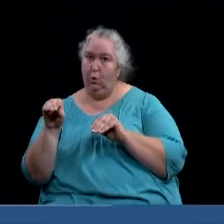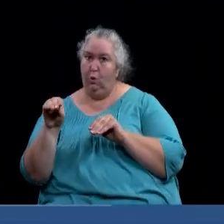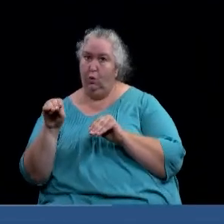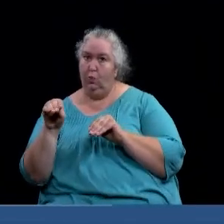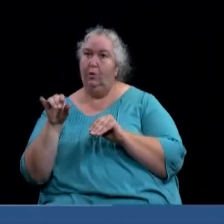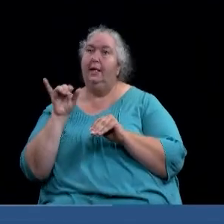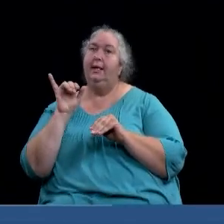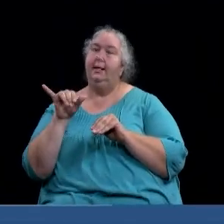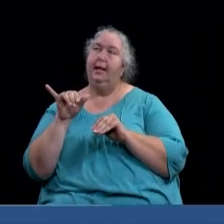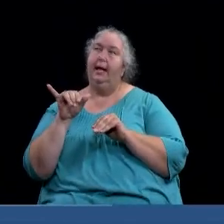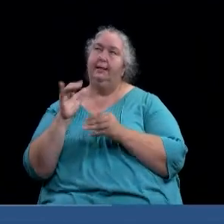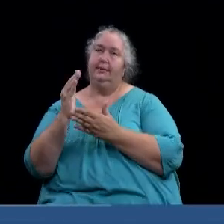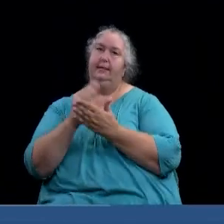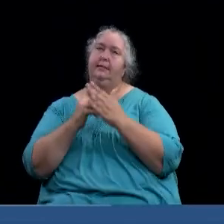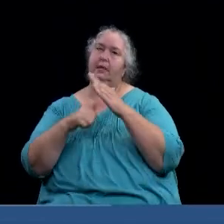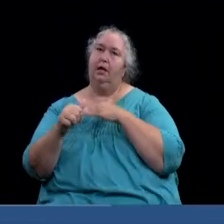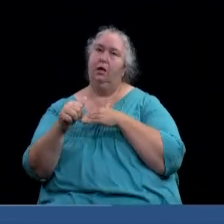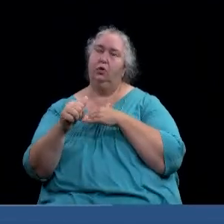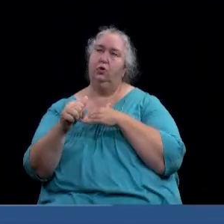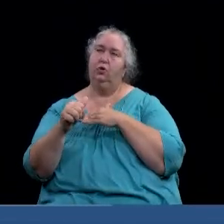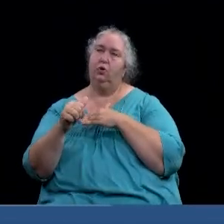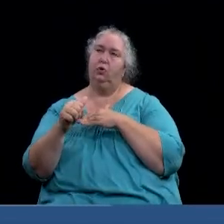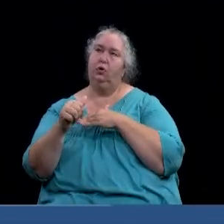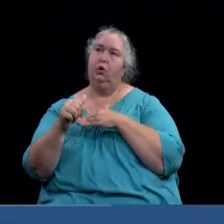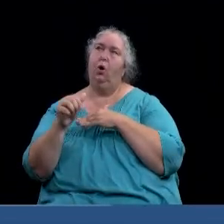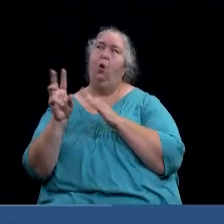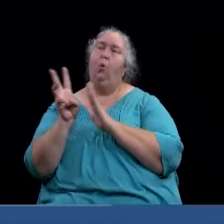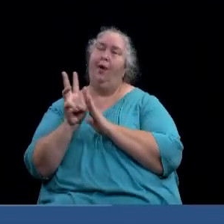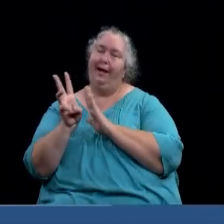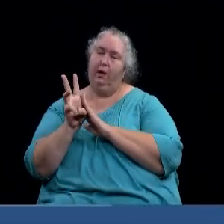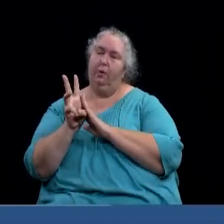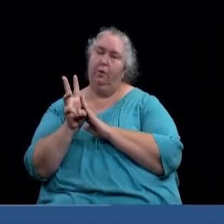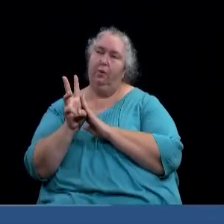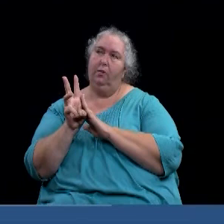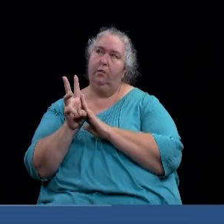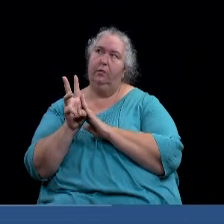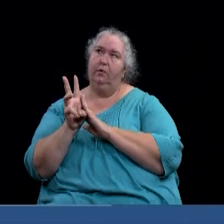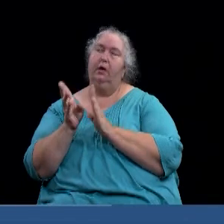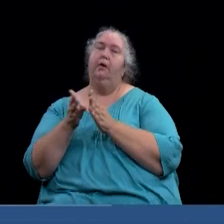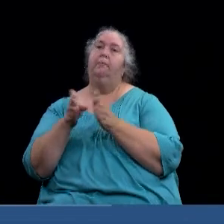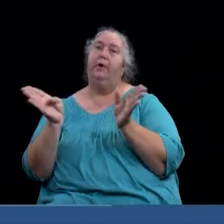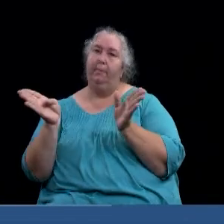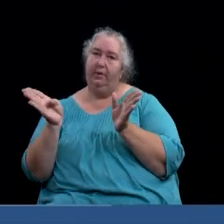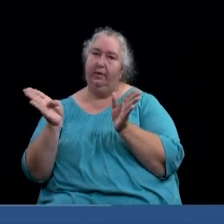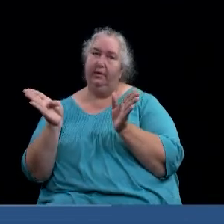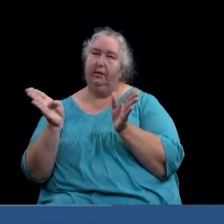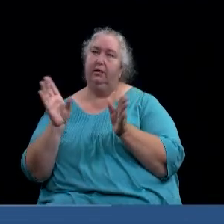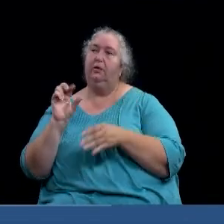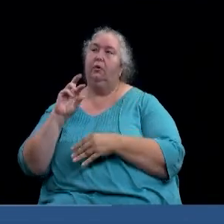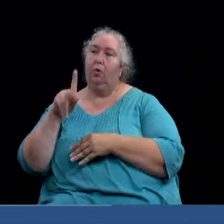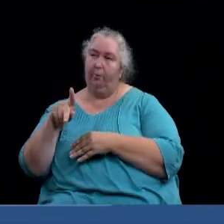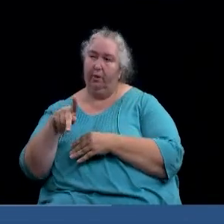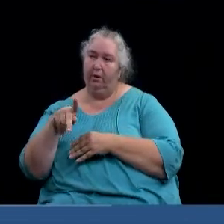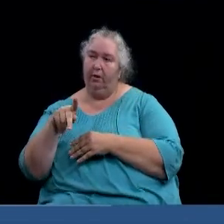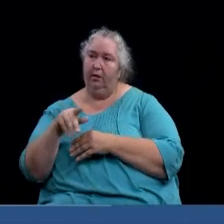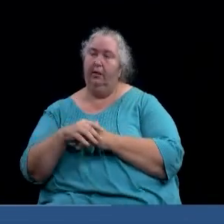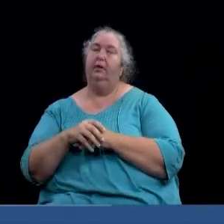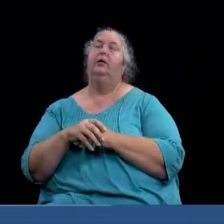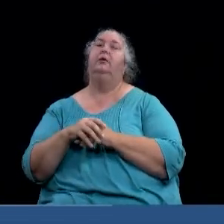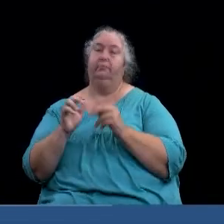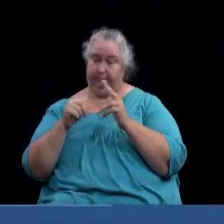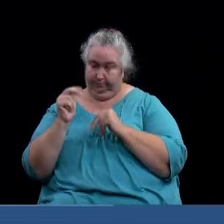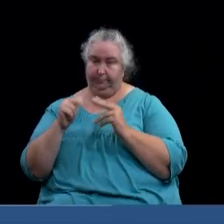Facility Corporation. So that property will be listed with our Raintree Apartments, Cimarron, and Misty